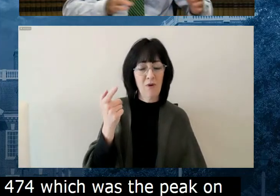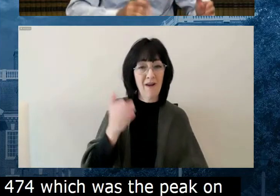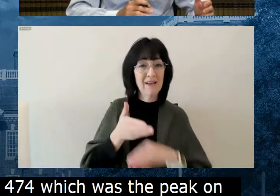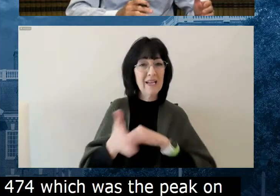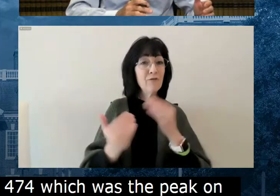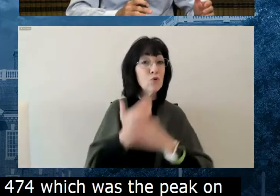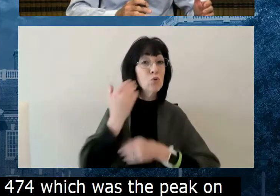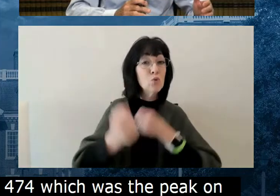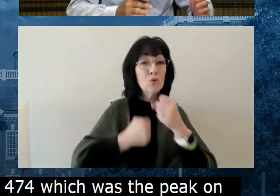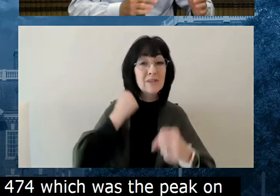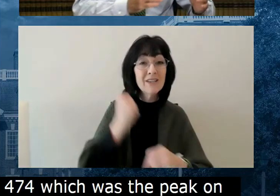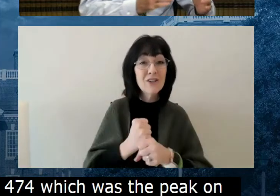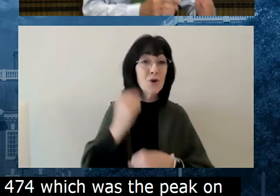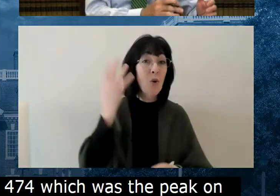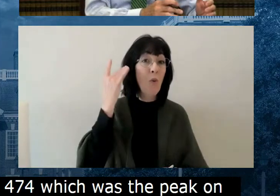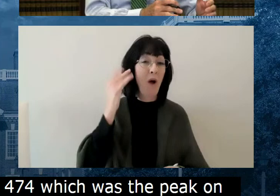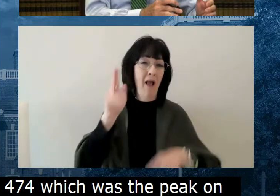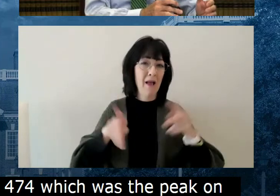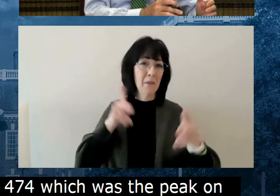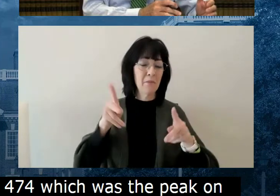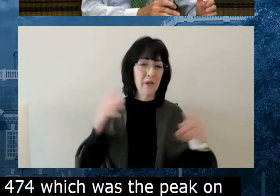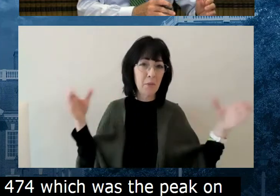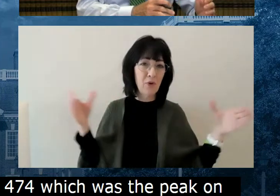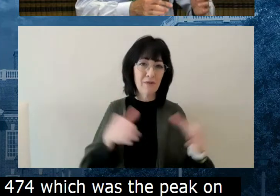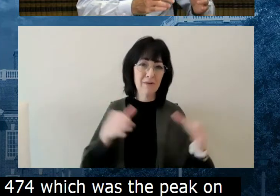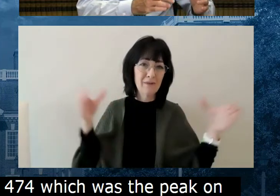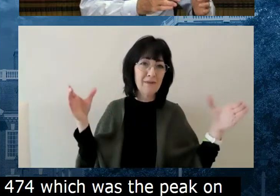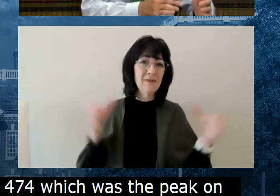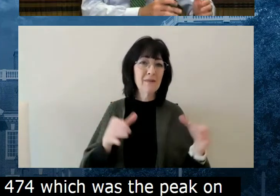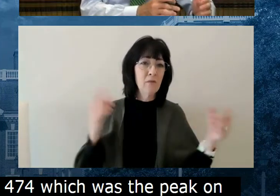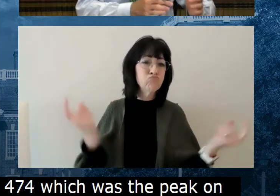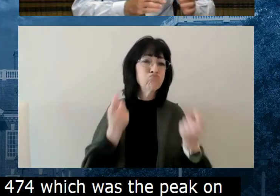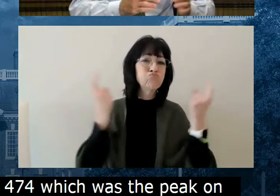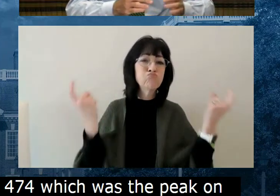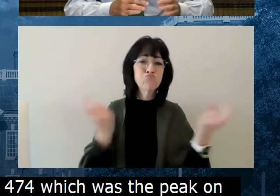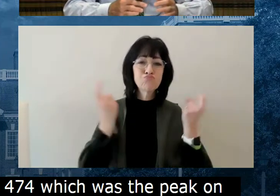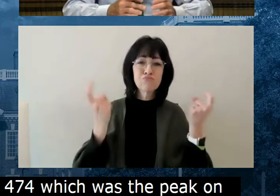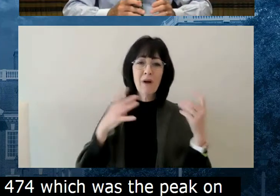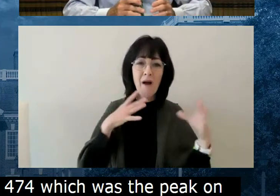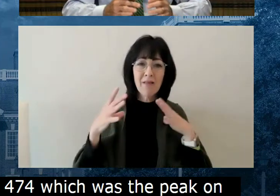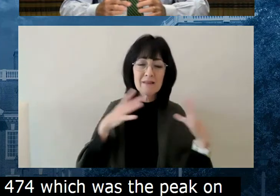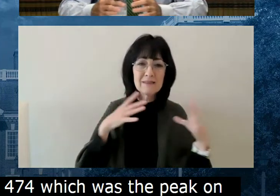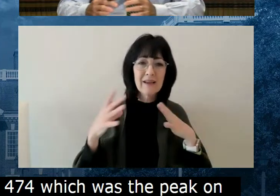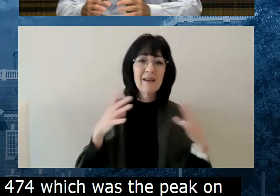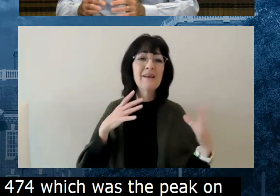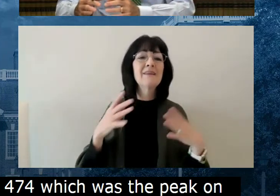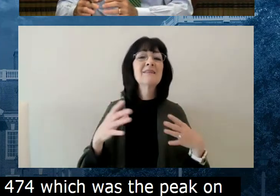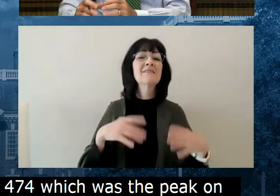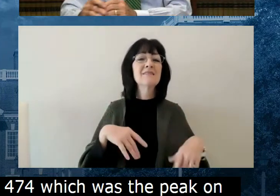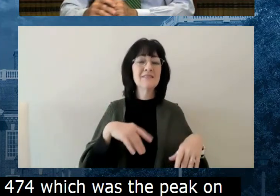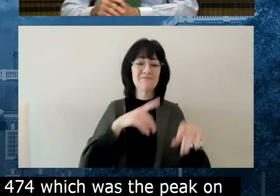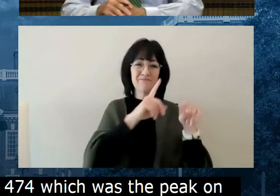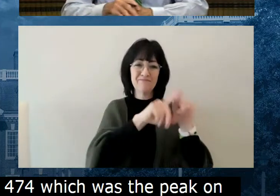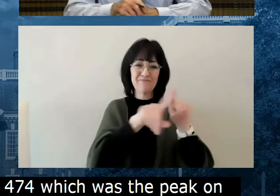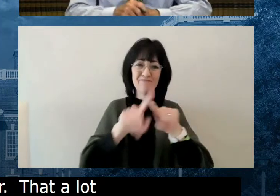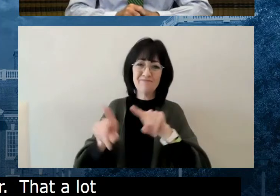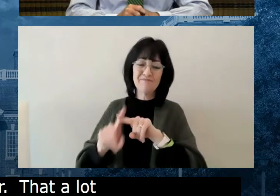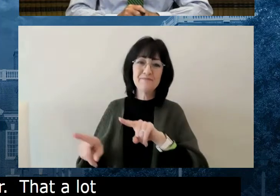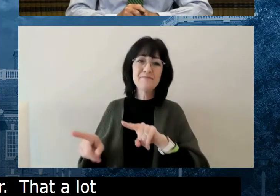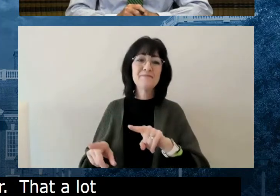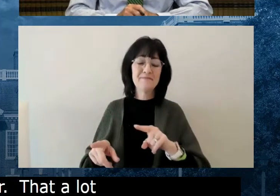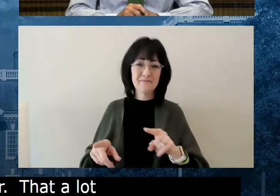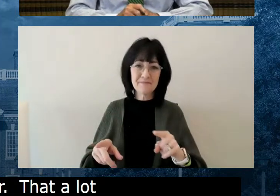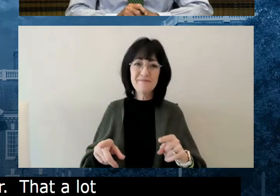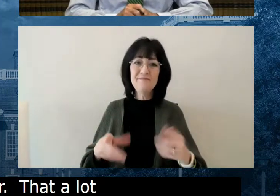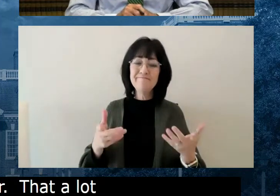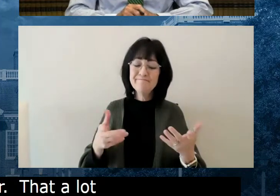A lot of indoor activity, a lot of holiday celebrations, from Halloween and Thanksgiving to the December holidays